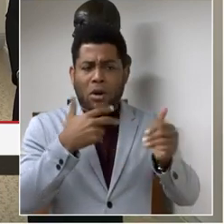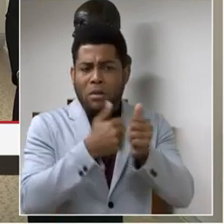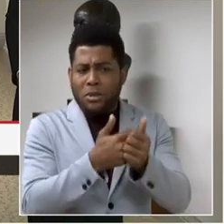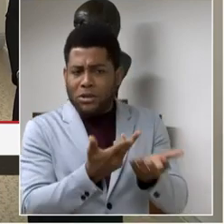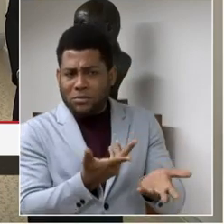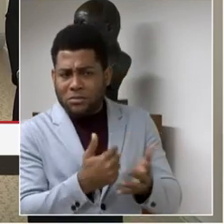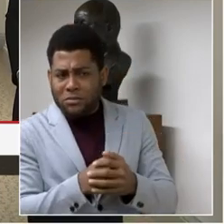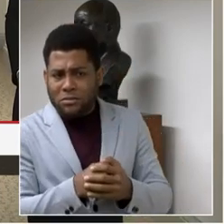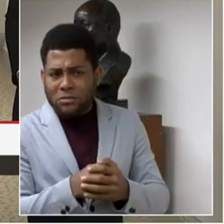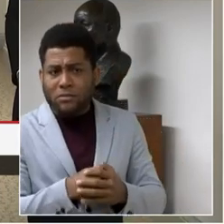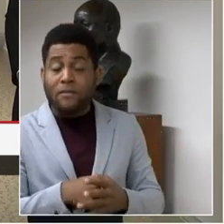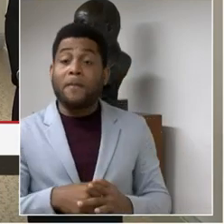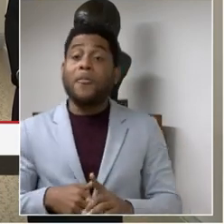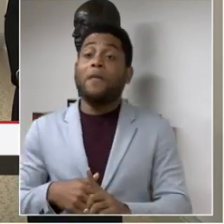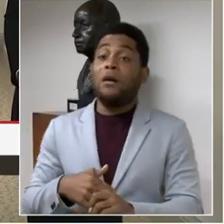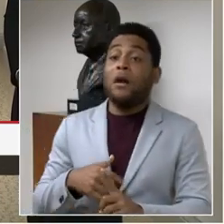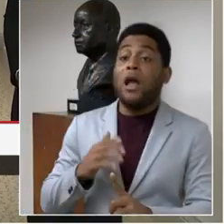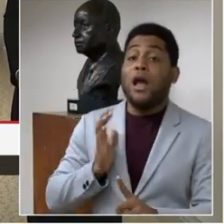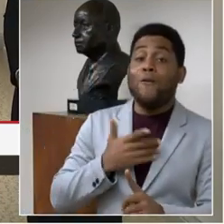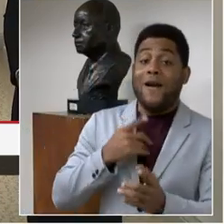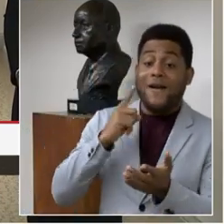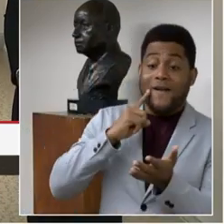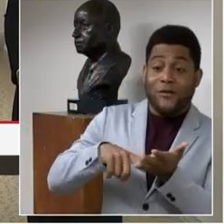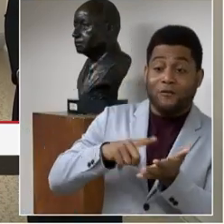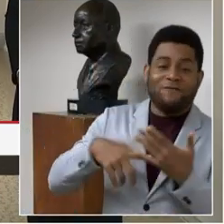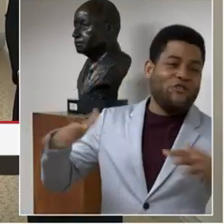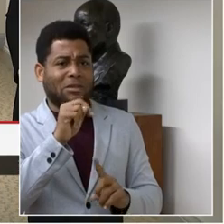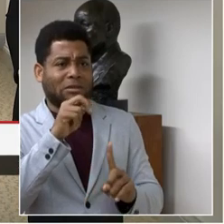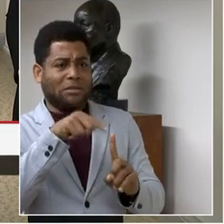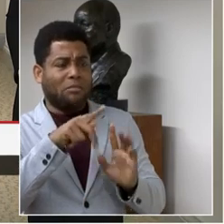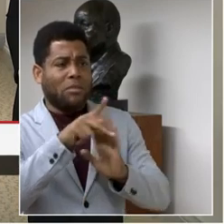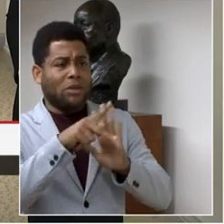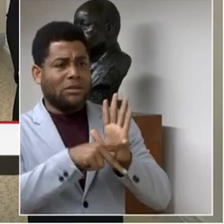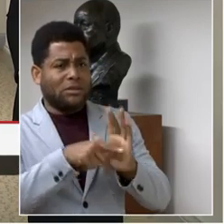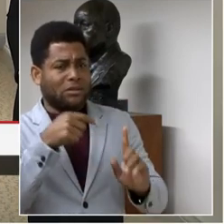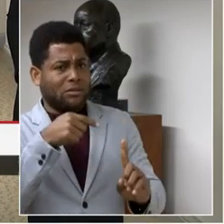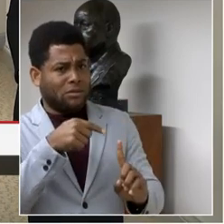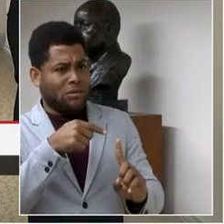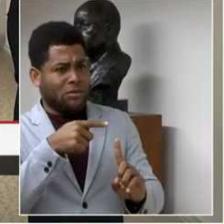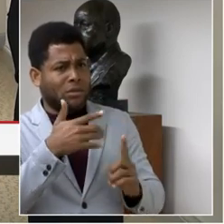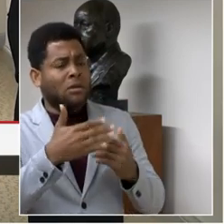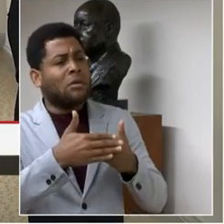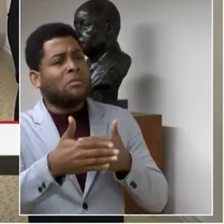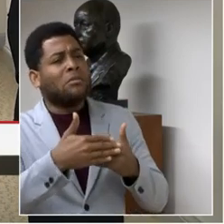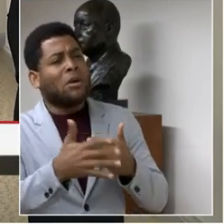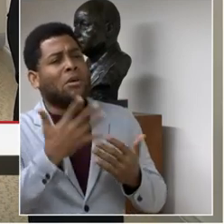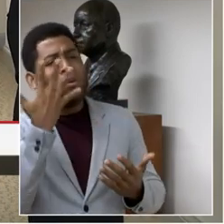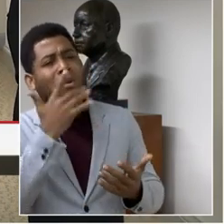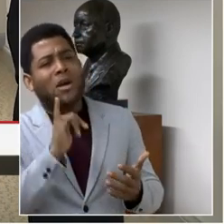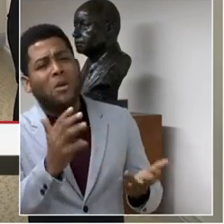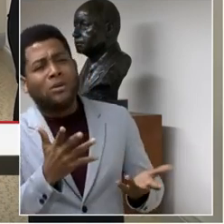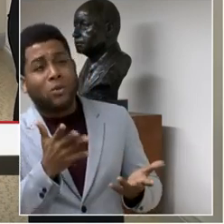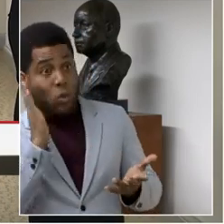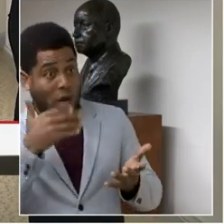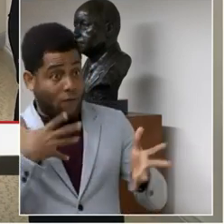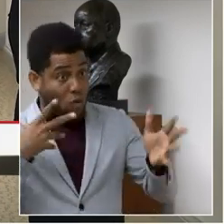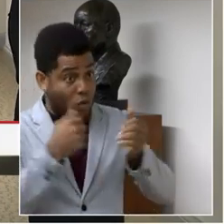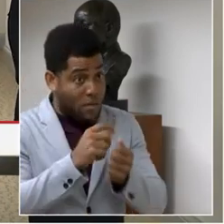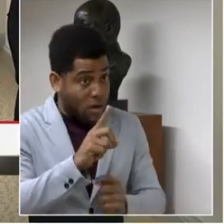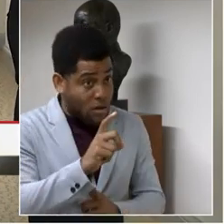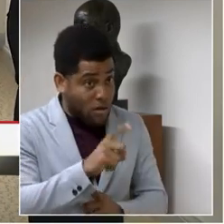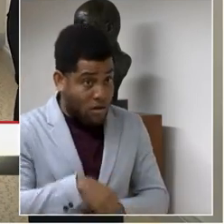Metro expenses over and above our own growth as a district. So we are looking